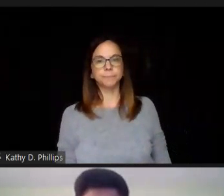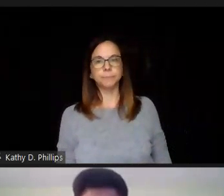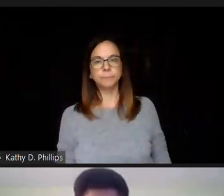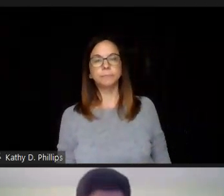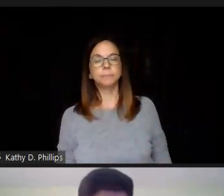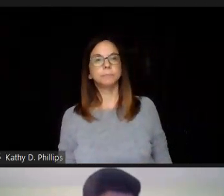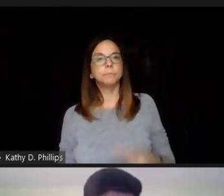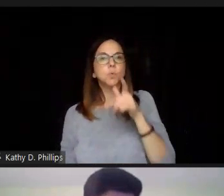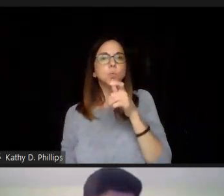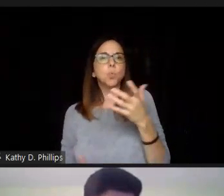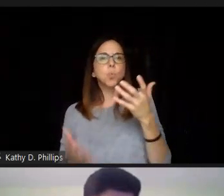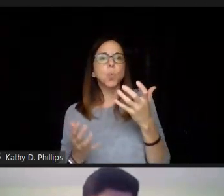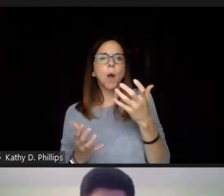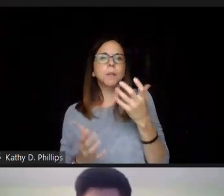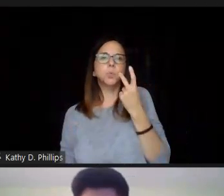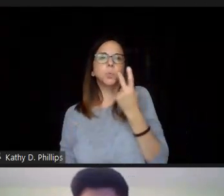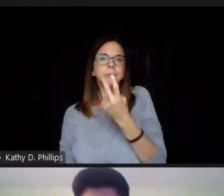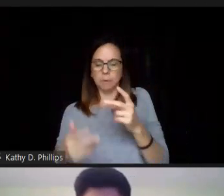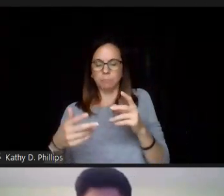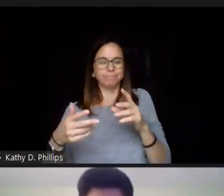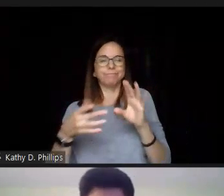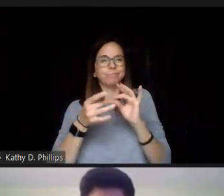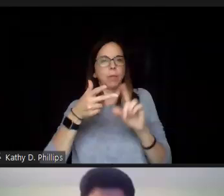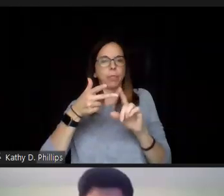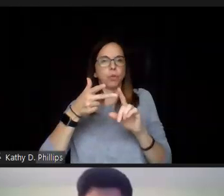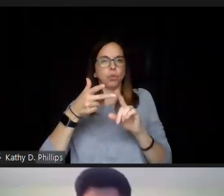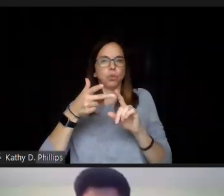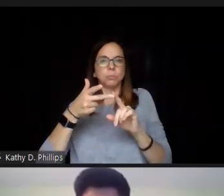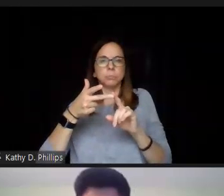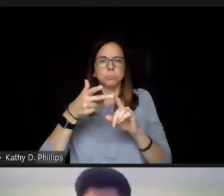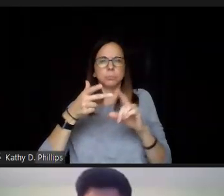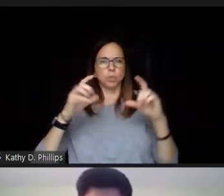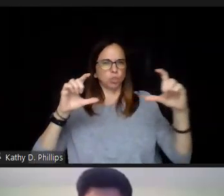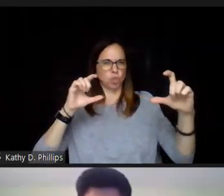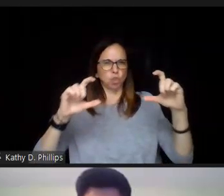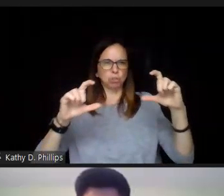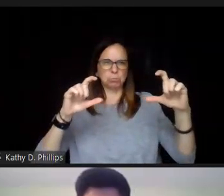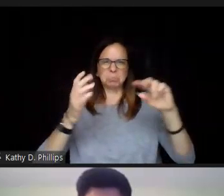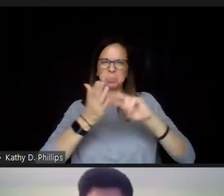All right, who wants to take a look at the third one? What do all those circles mean?